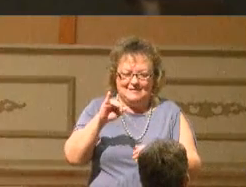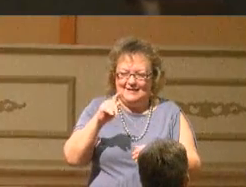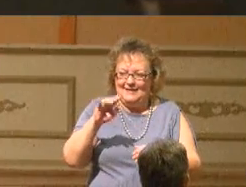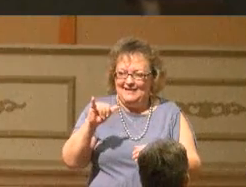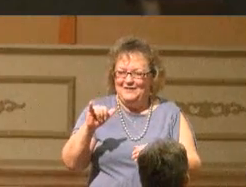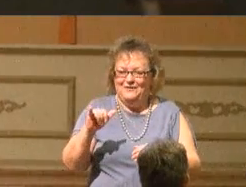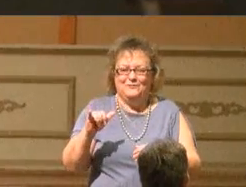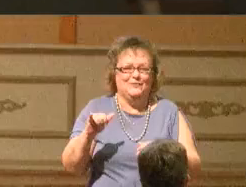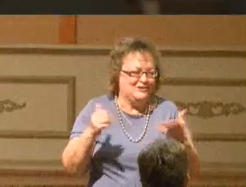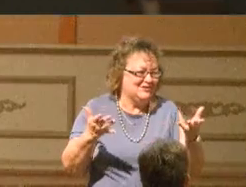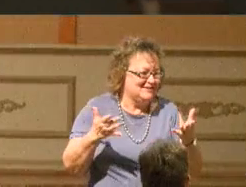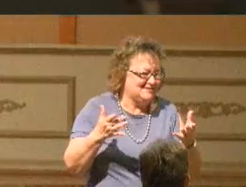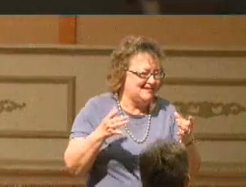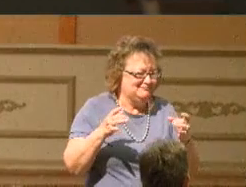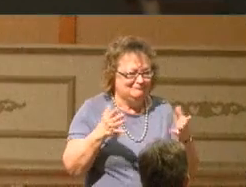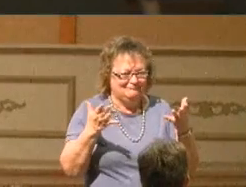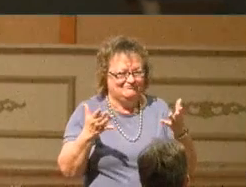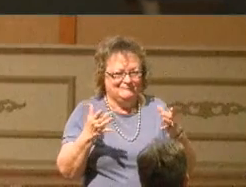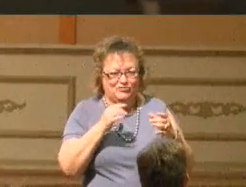Real things.